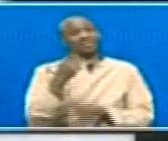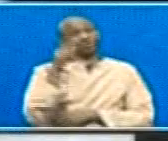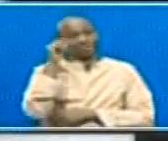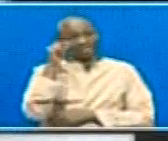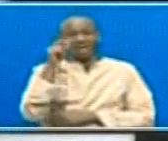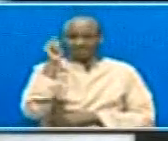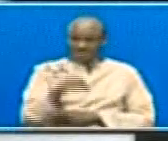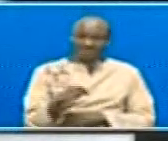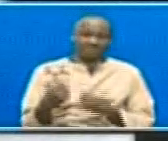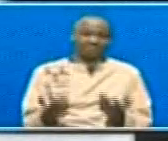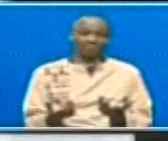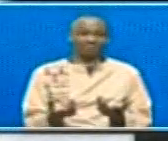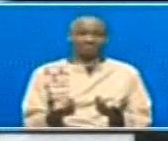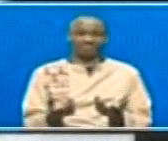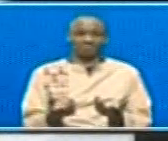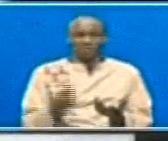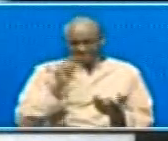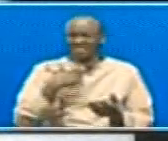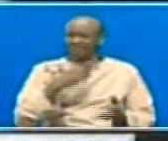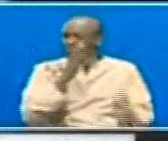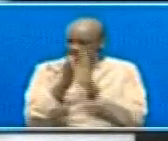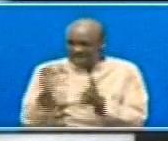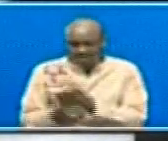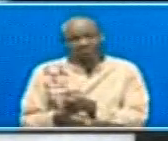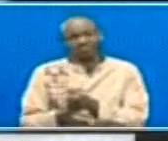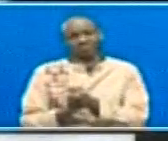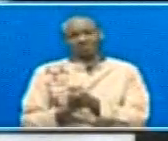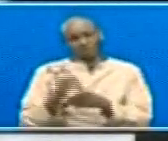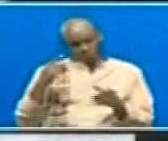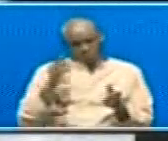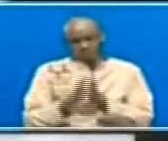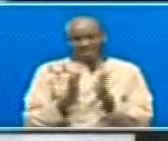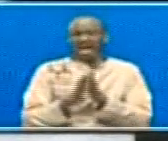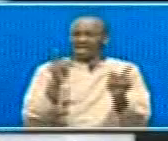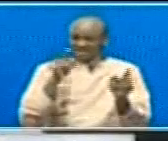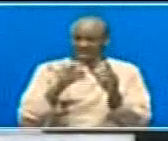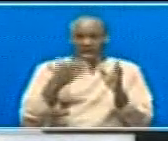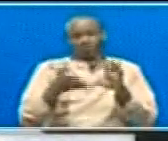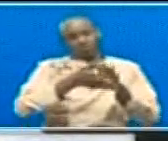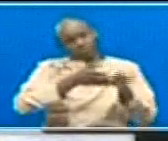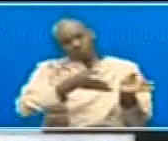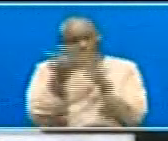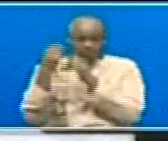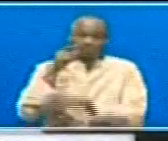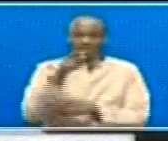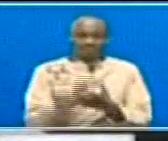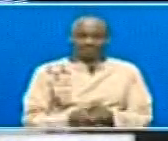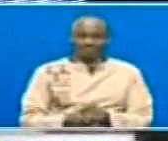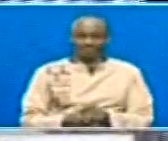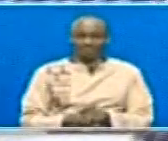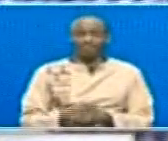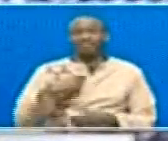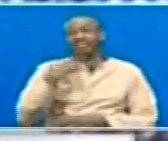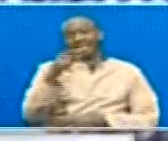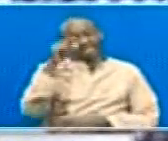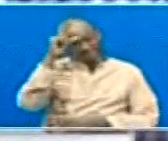must also go in with a strategy and go in with an exit strategy. But we want to tell the government,